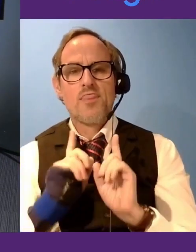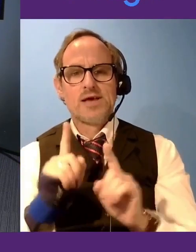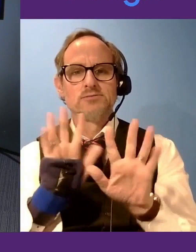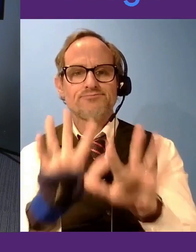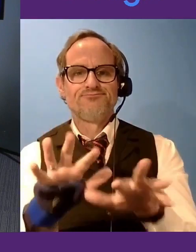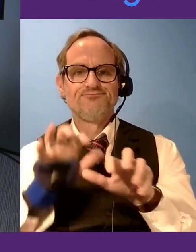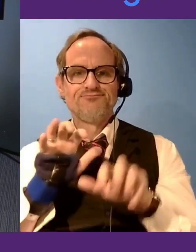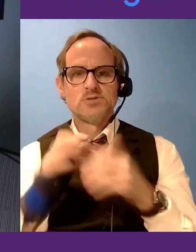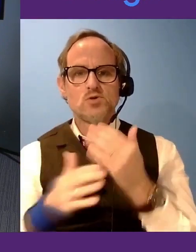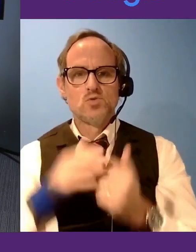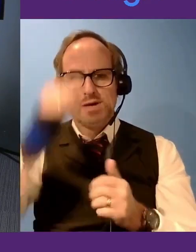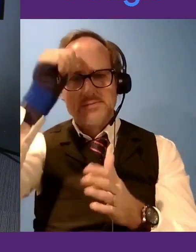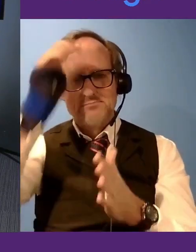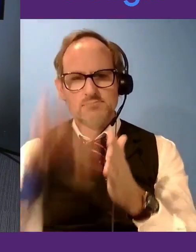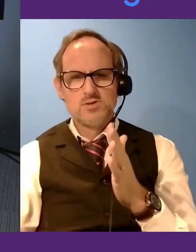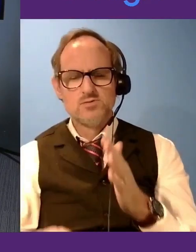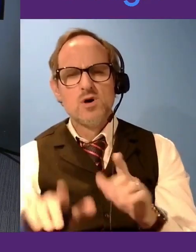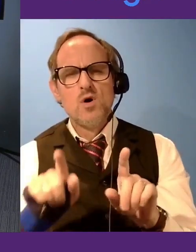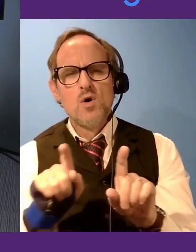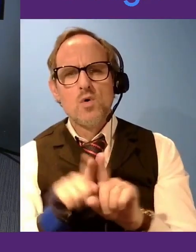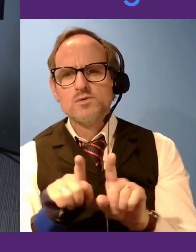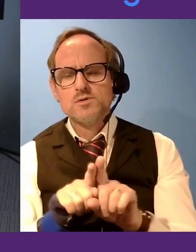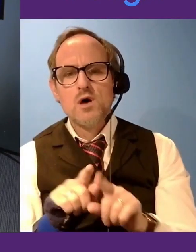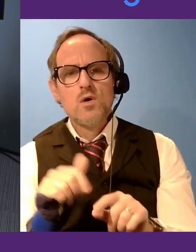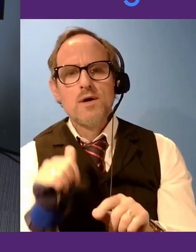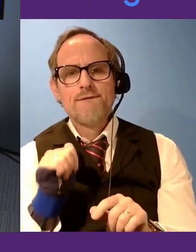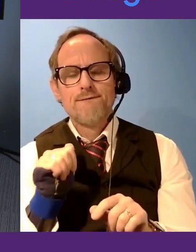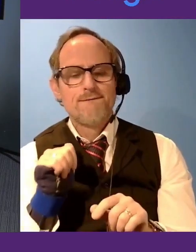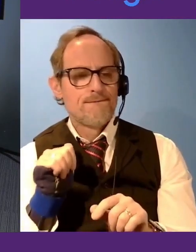There were also some discos doing as